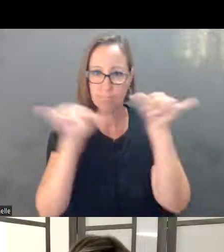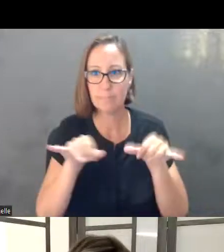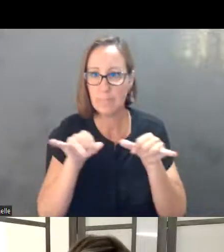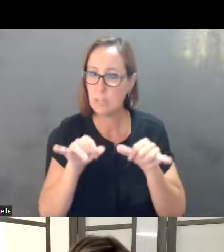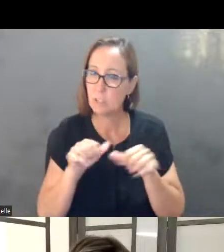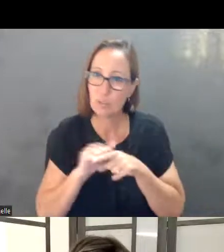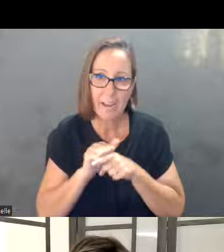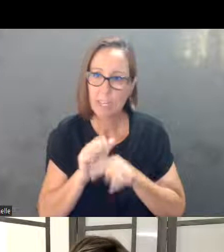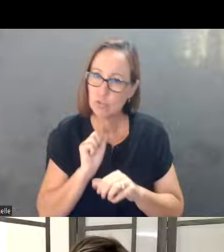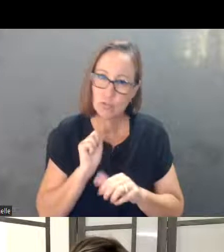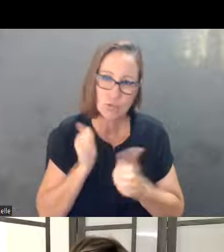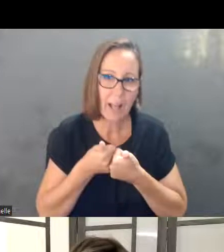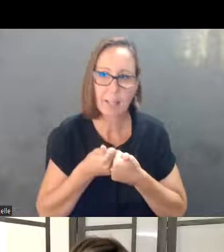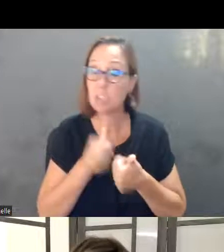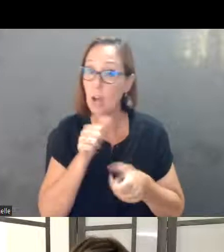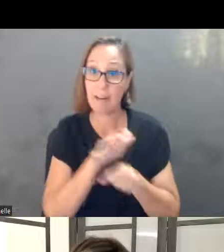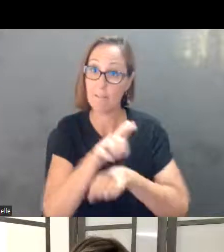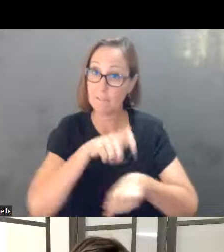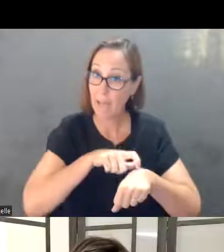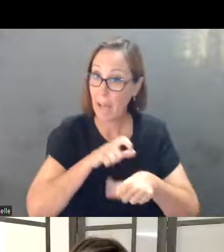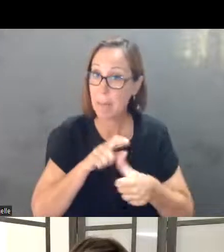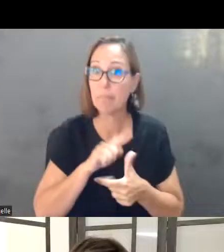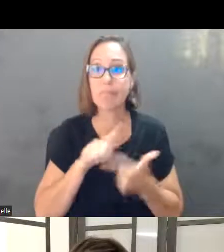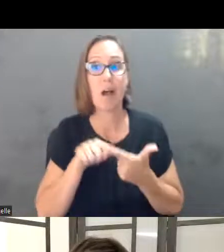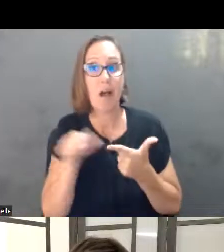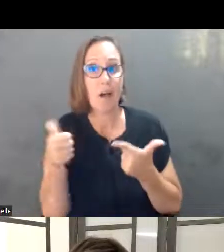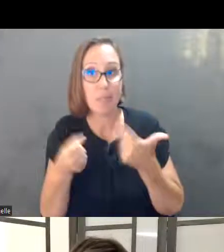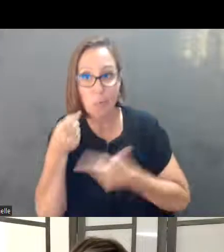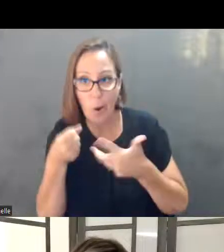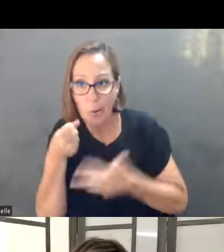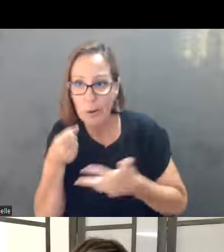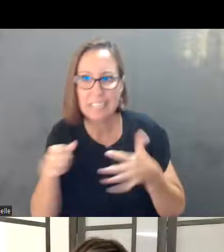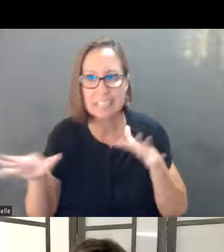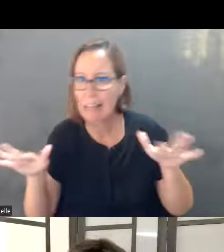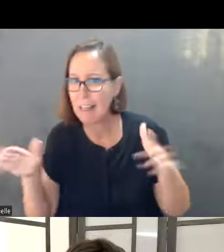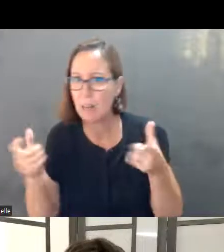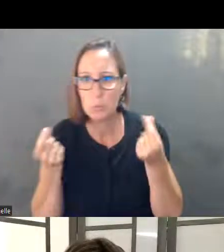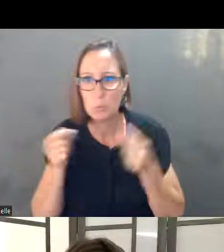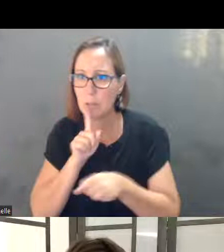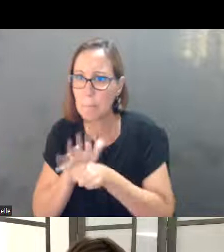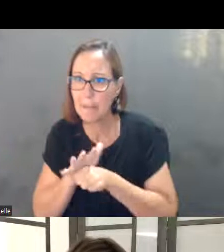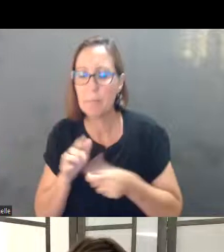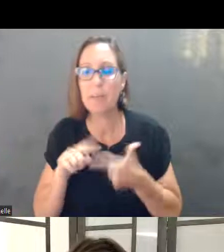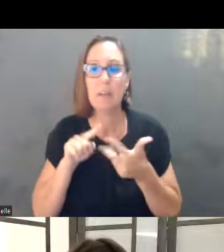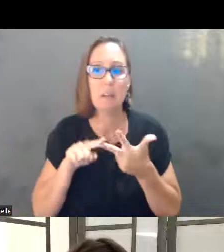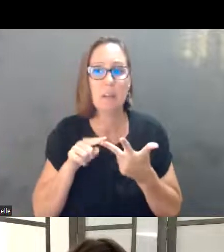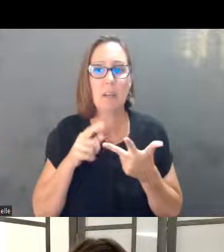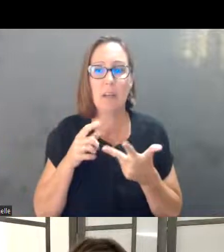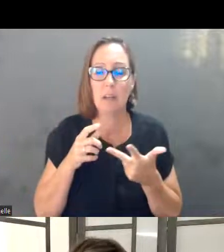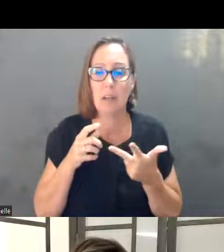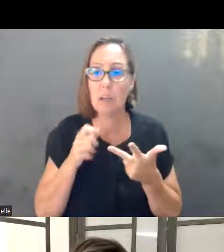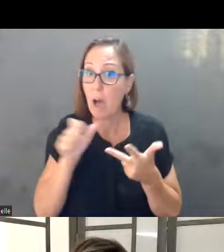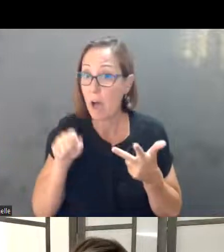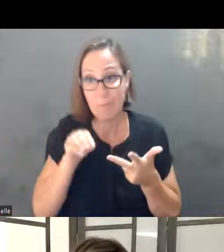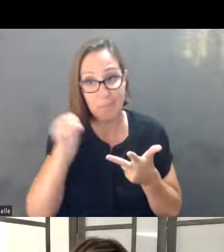not enough time, because of other priorities and commitments, not being able to be paid